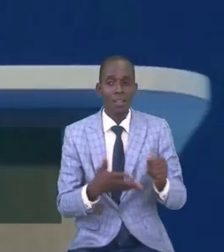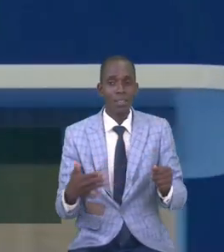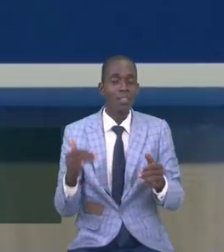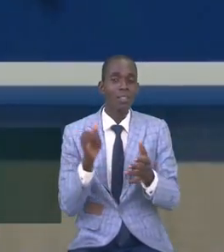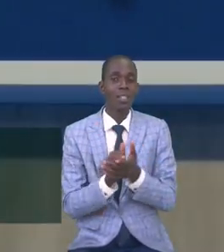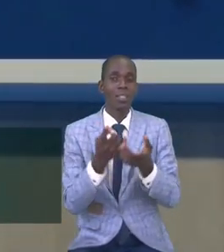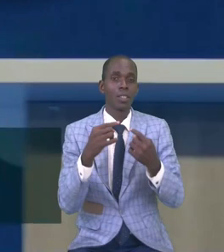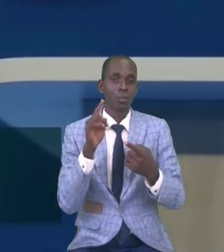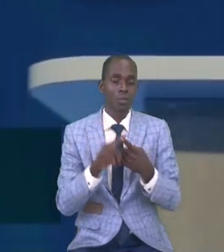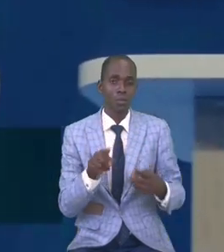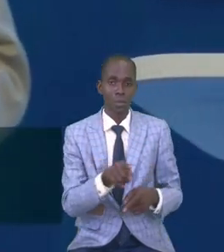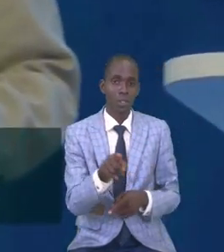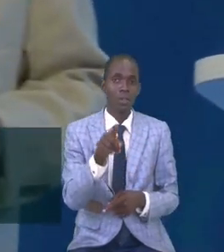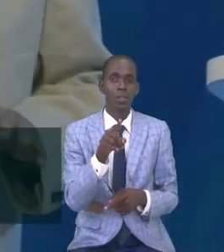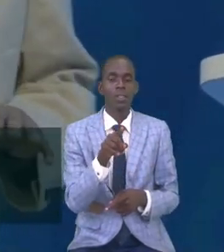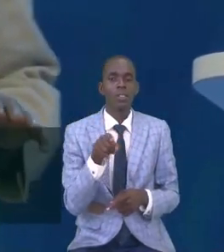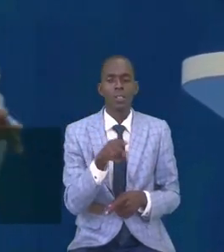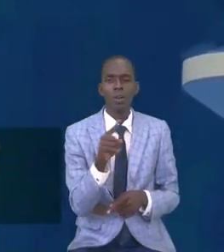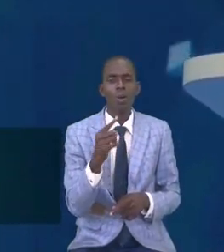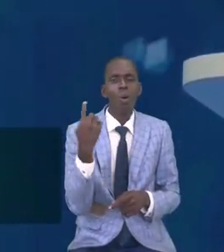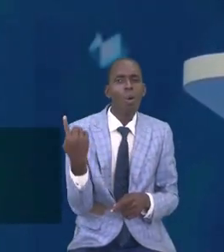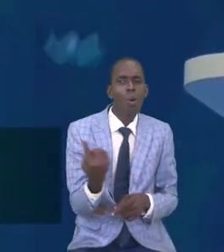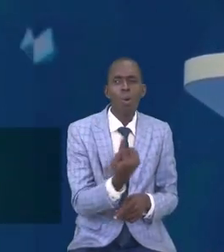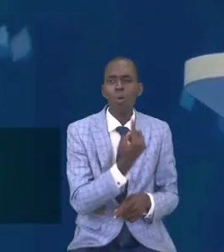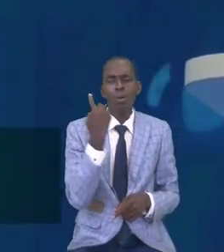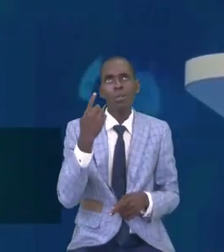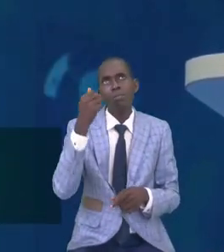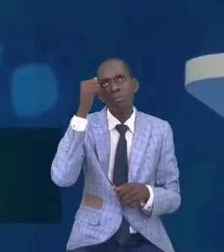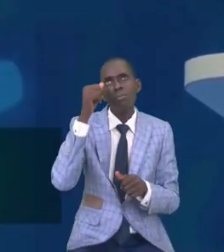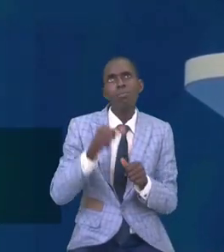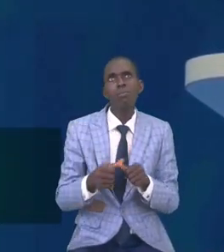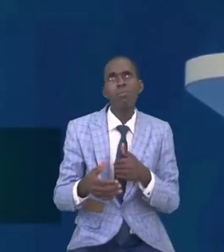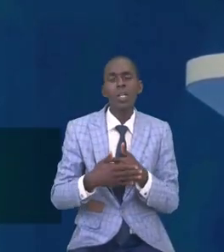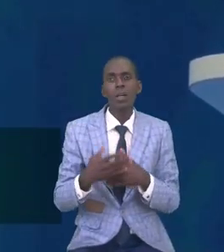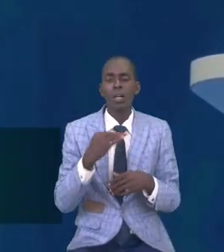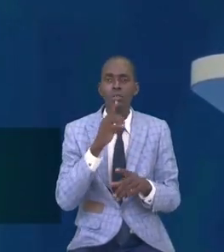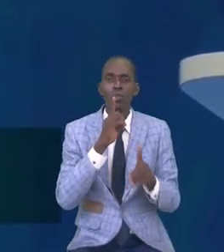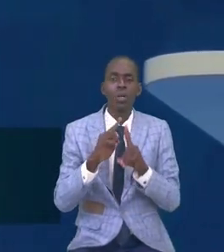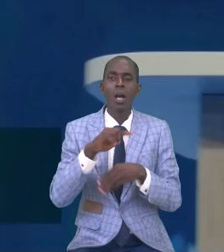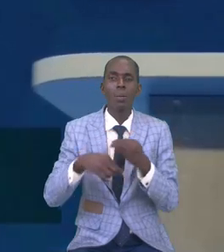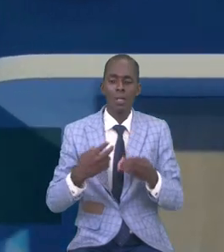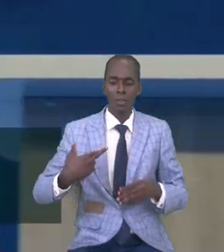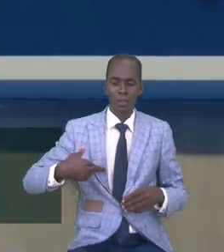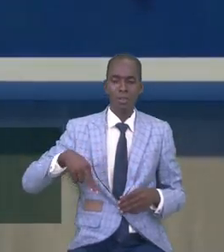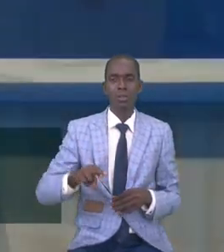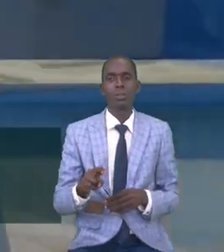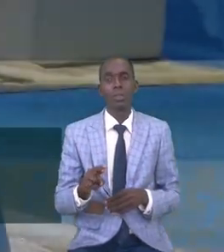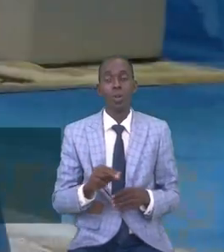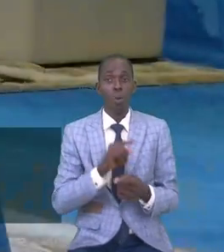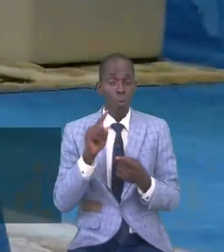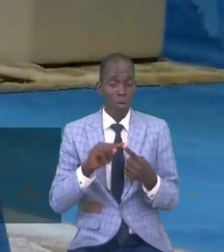to them, they always fell back to religion. And so, when